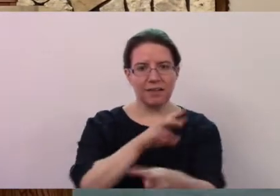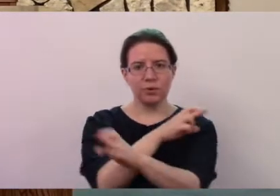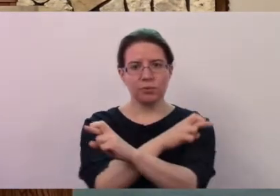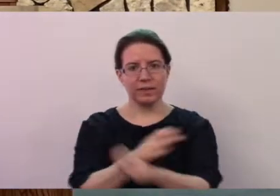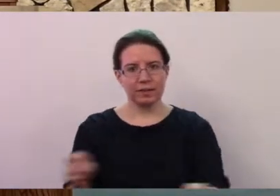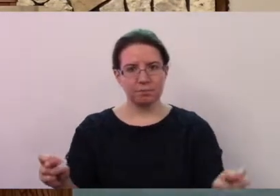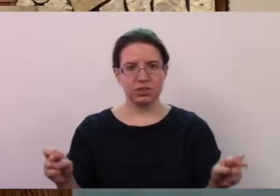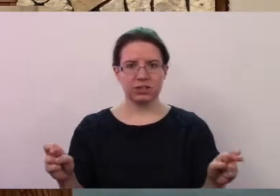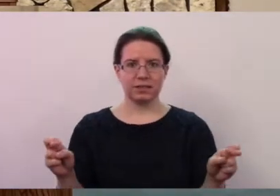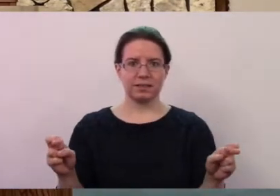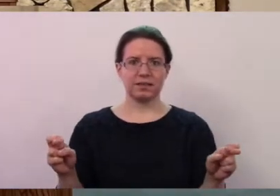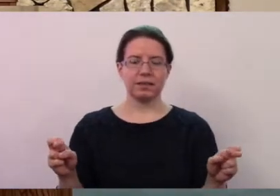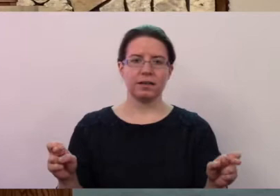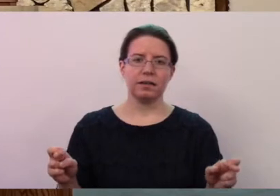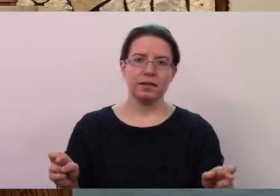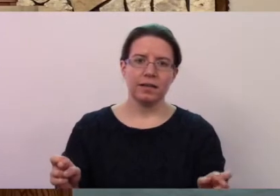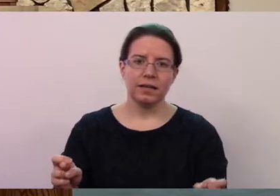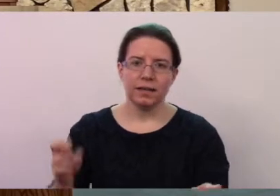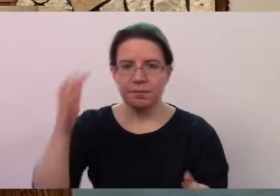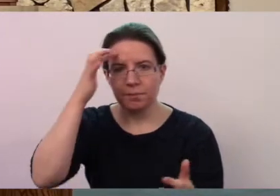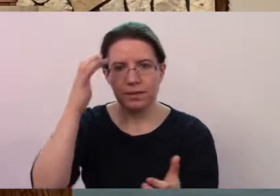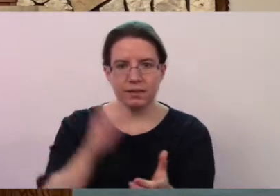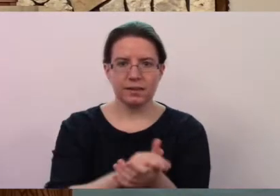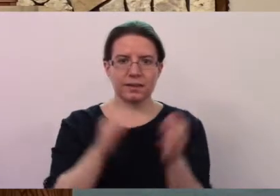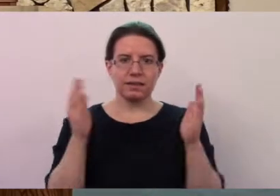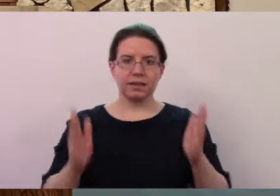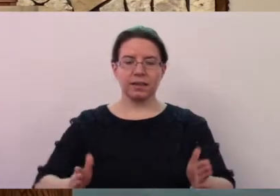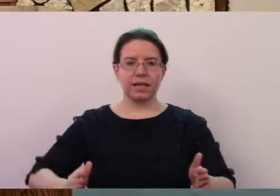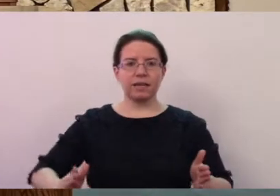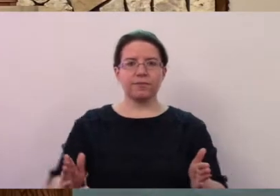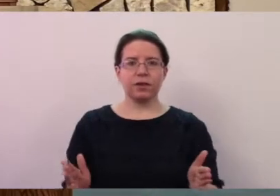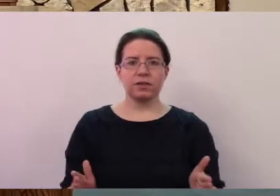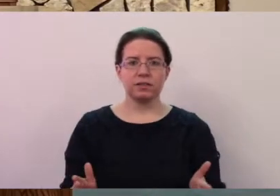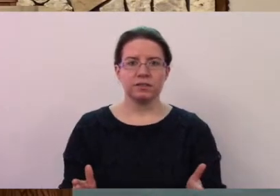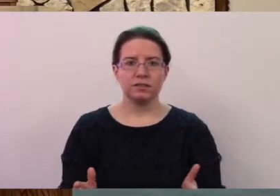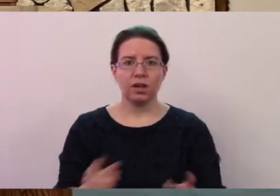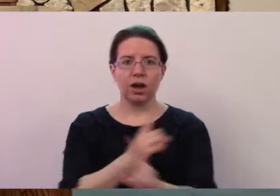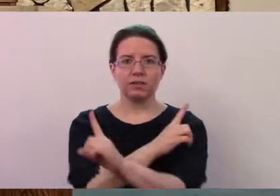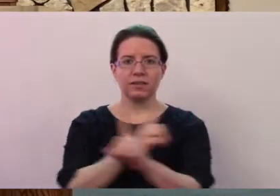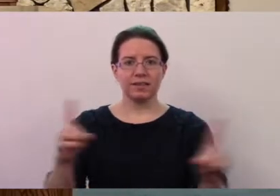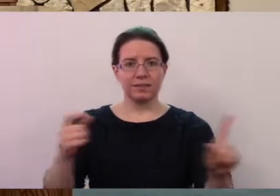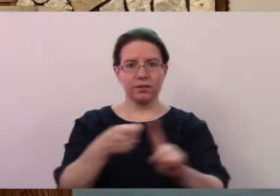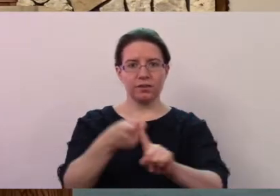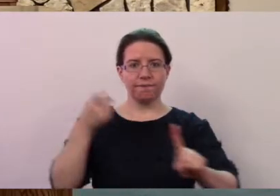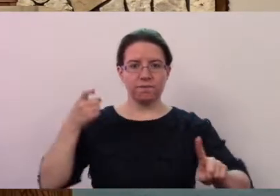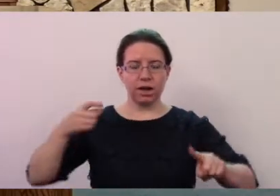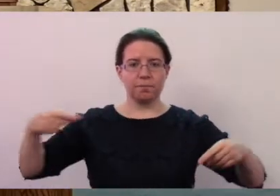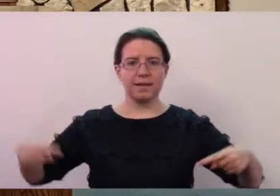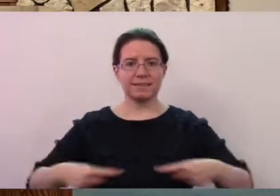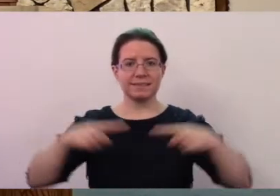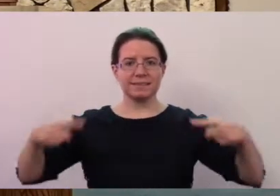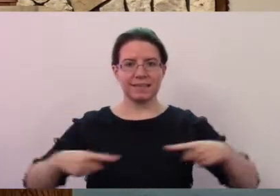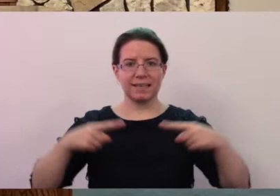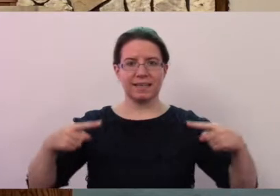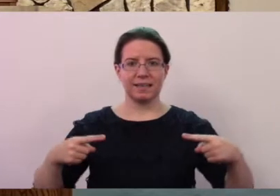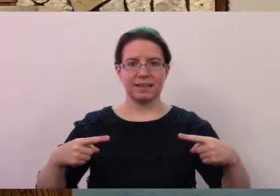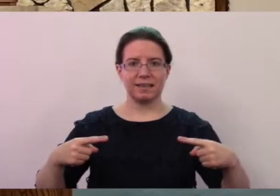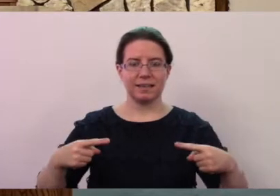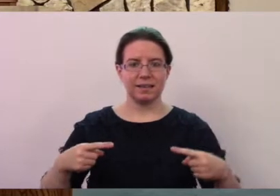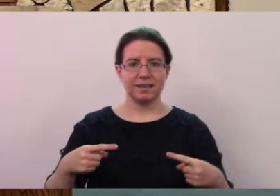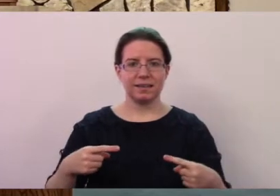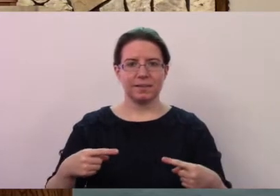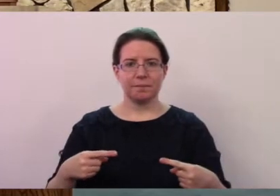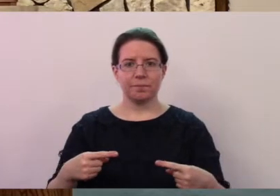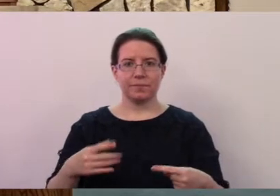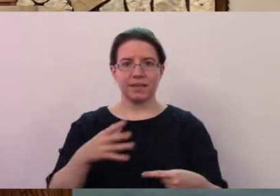redemption. In which believers are delivered from the power and the penalty of sin.